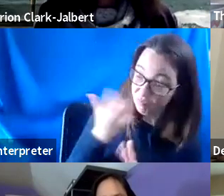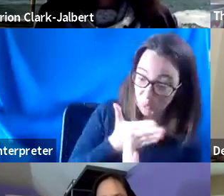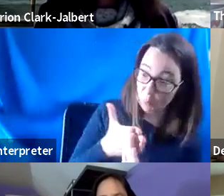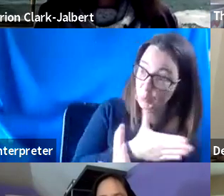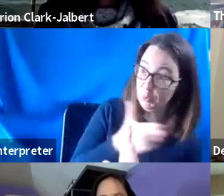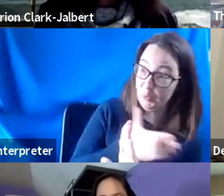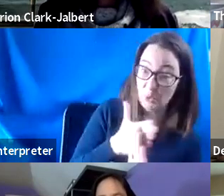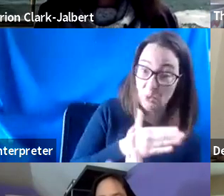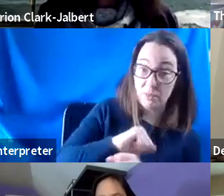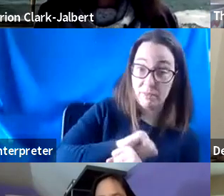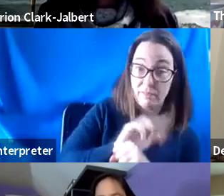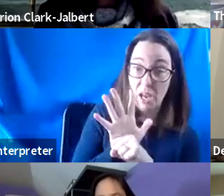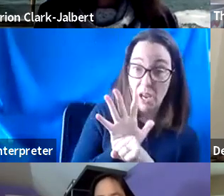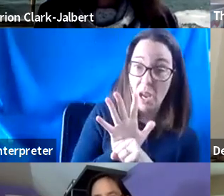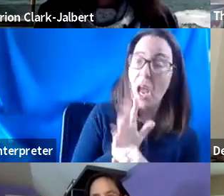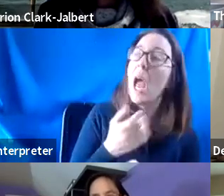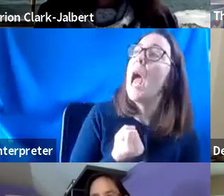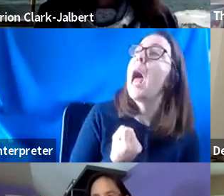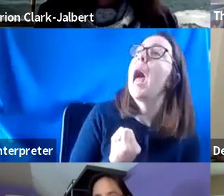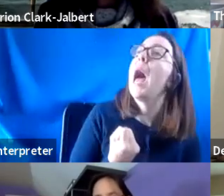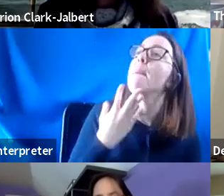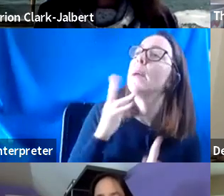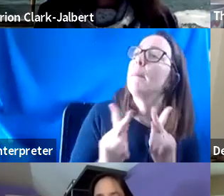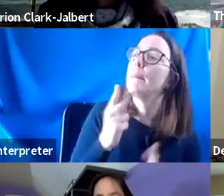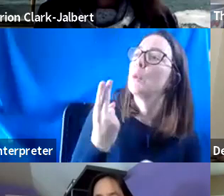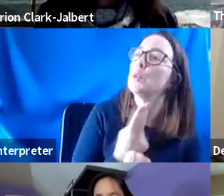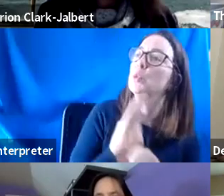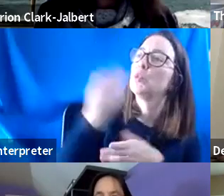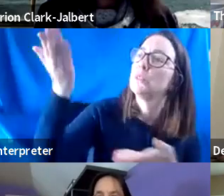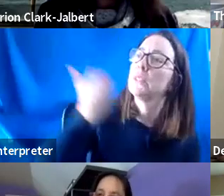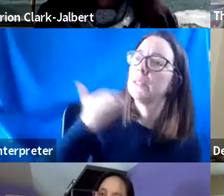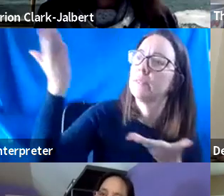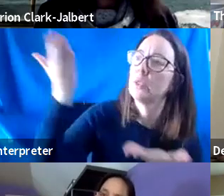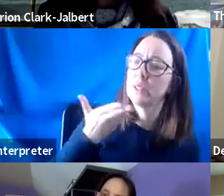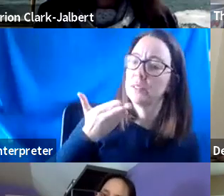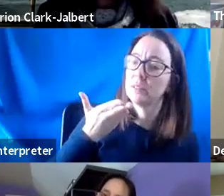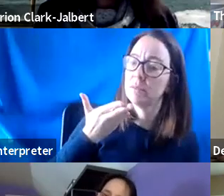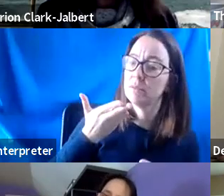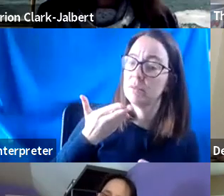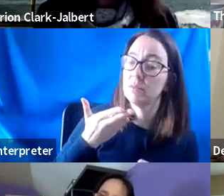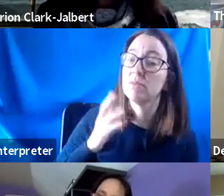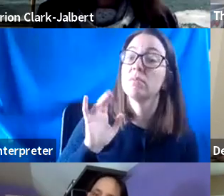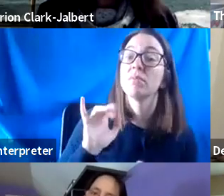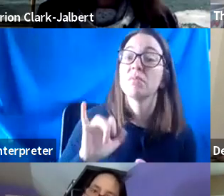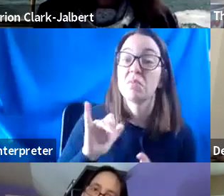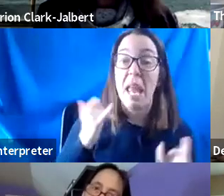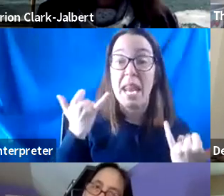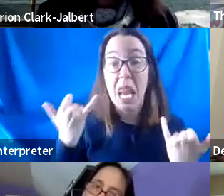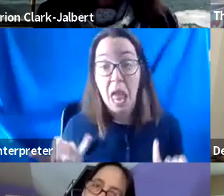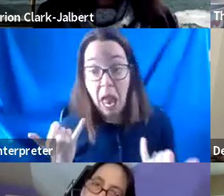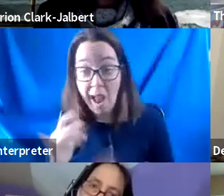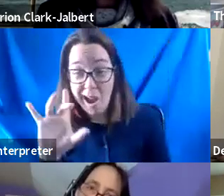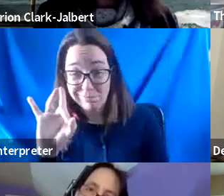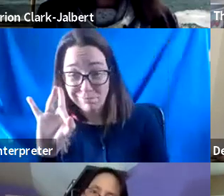service. And I called the grocery store and I found out that because there's been an 85% increase in demands